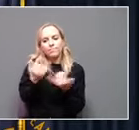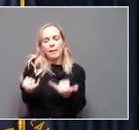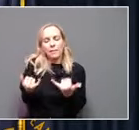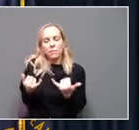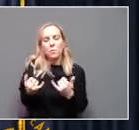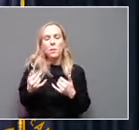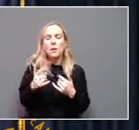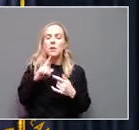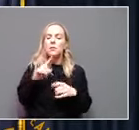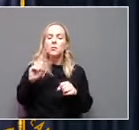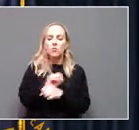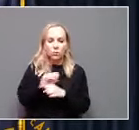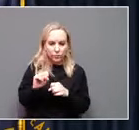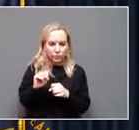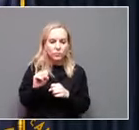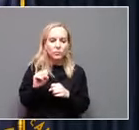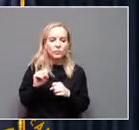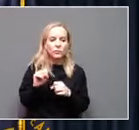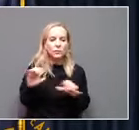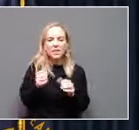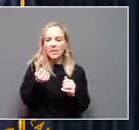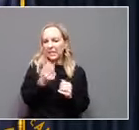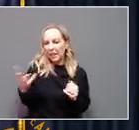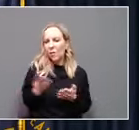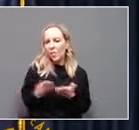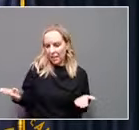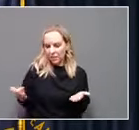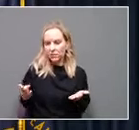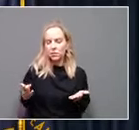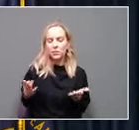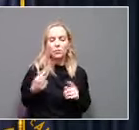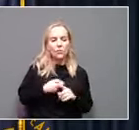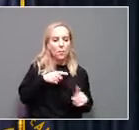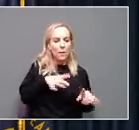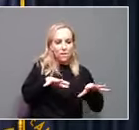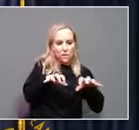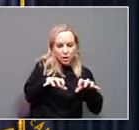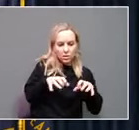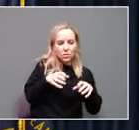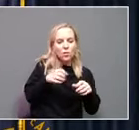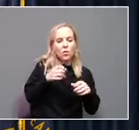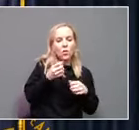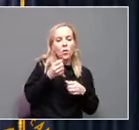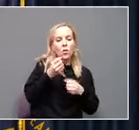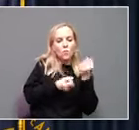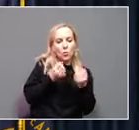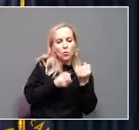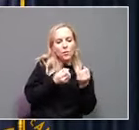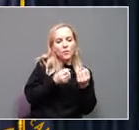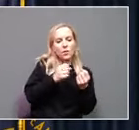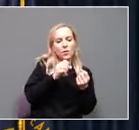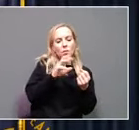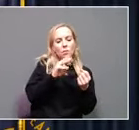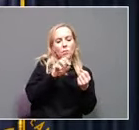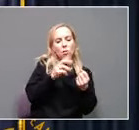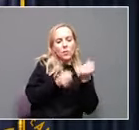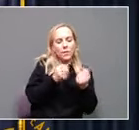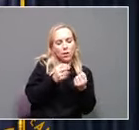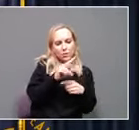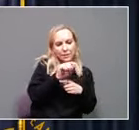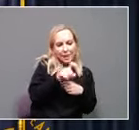have done several things, from freezing the motor vehicle tax, which is going to save Kentuckians about $300 million.